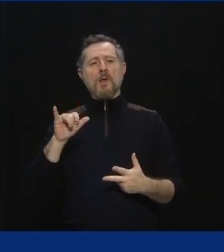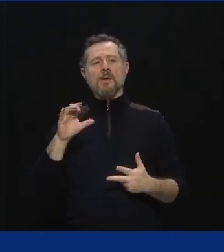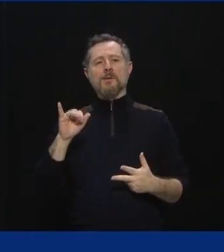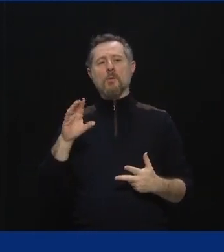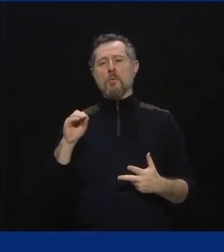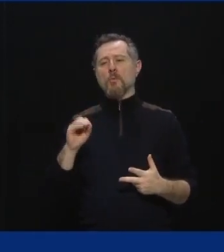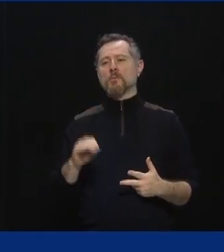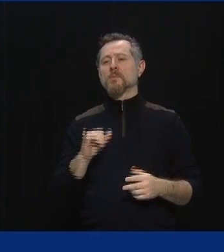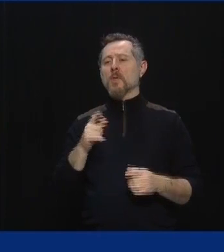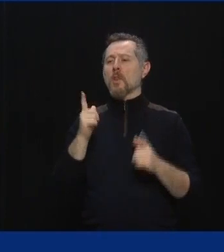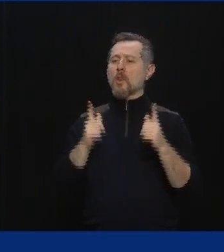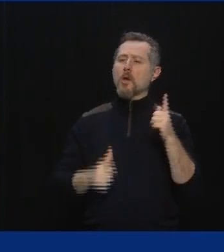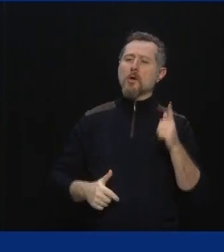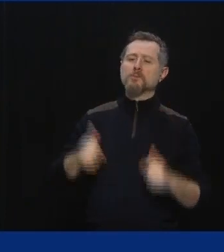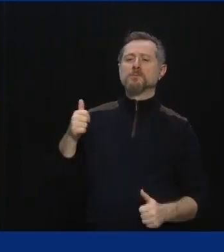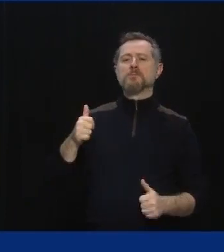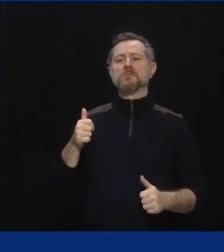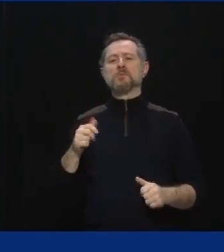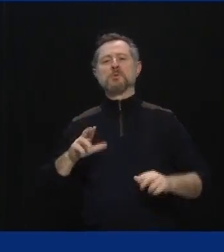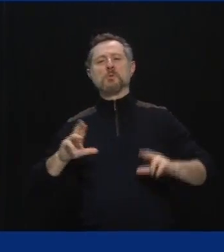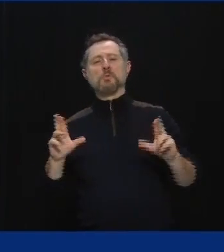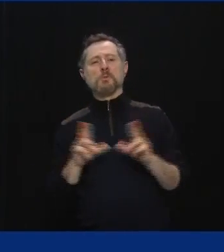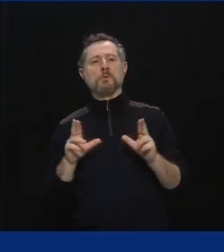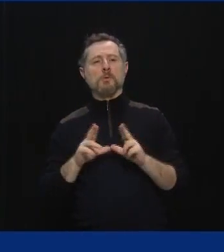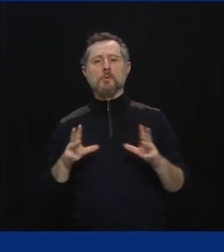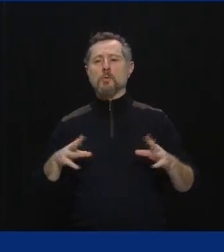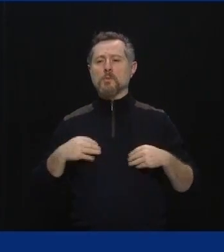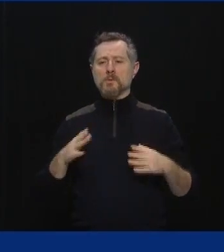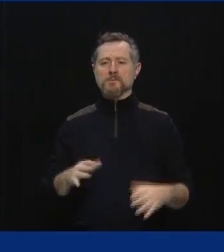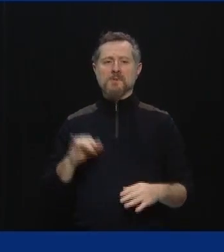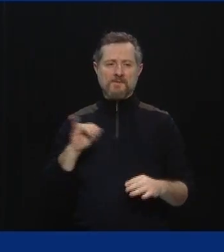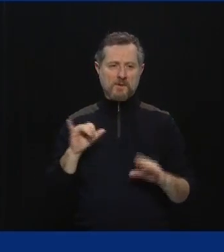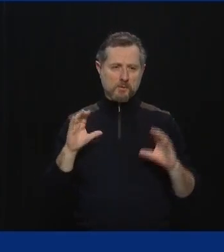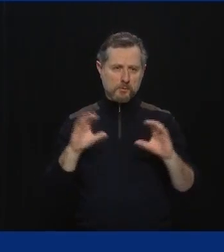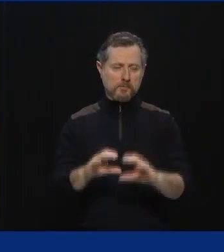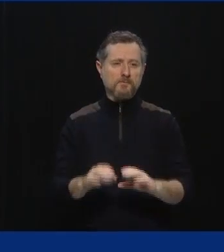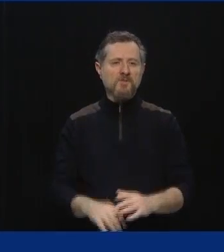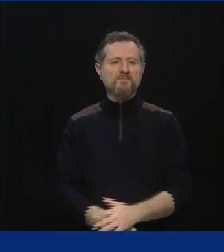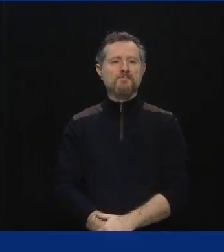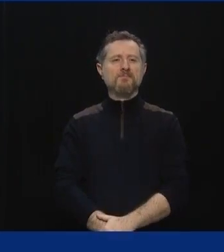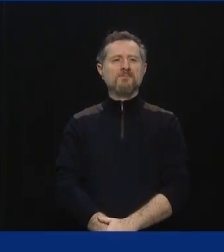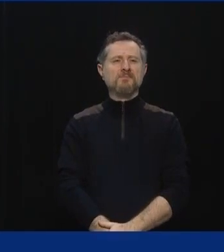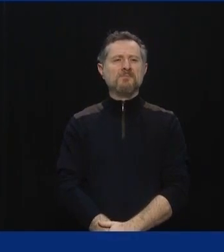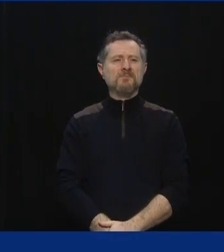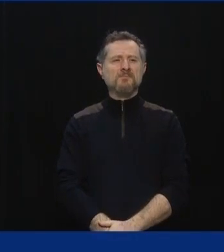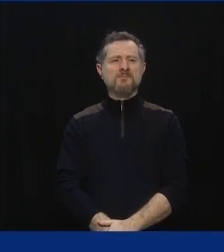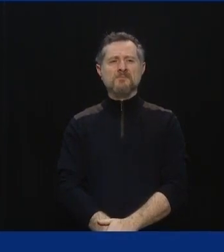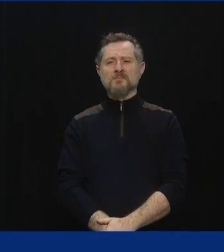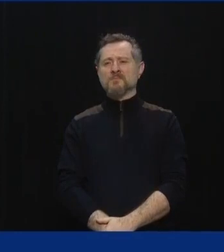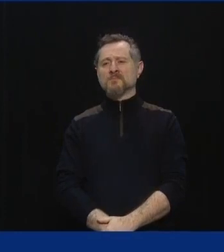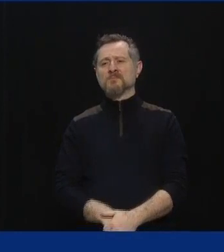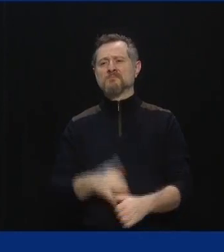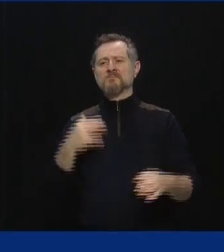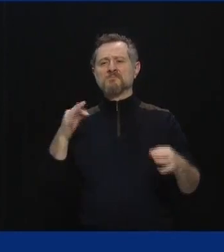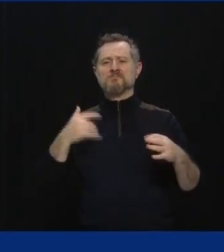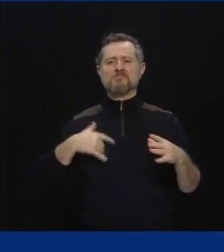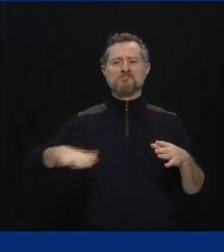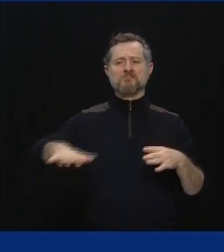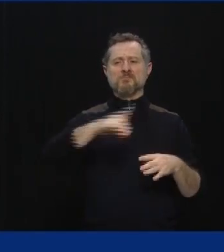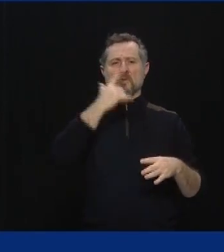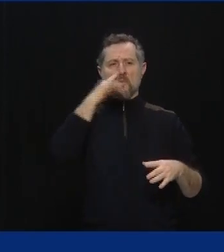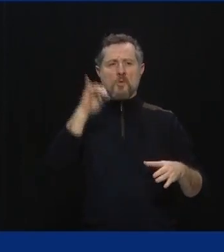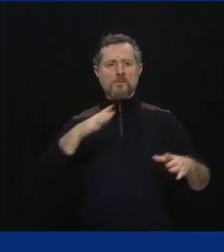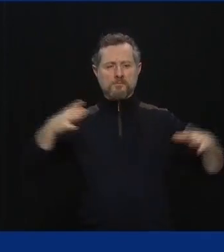labor-owned insurance and investment company in the country. Now, just to provide some context in terms of how this Terminal